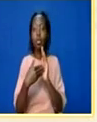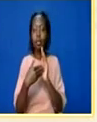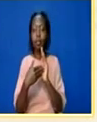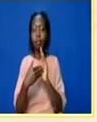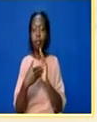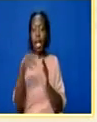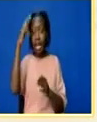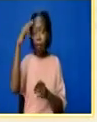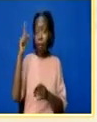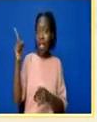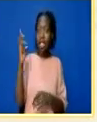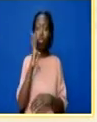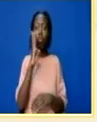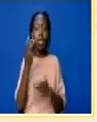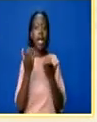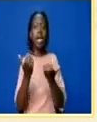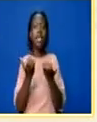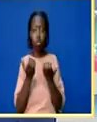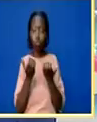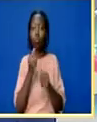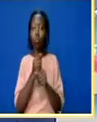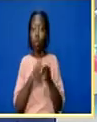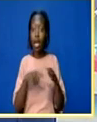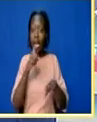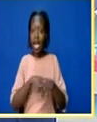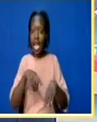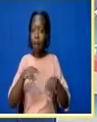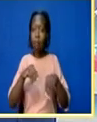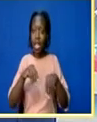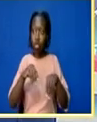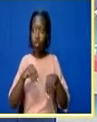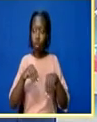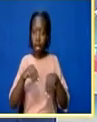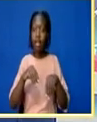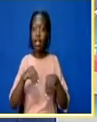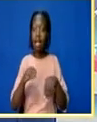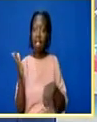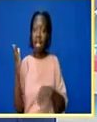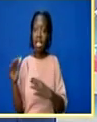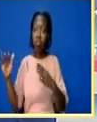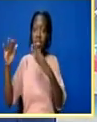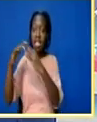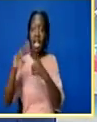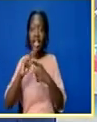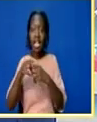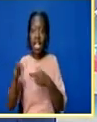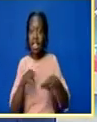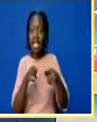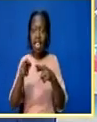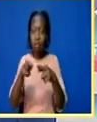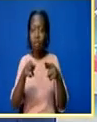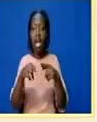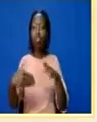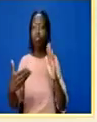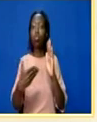water, it has to, once the soil flowed back, mm-hmm. it blocked the river. Yeah. So once it blocked the river, mm-hmm.